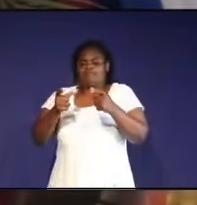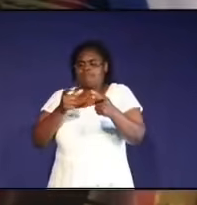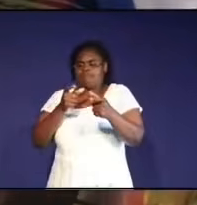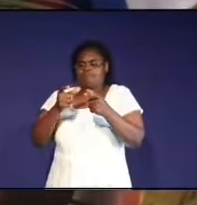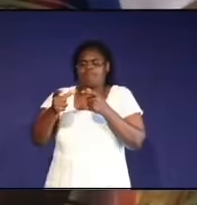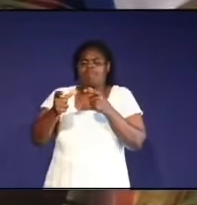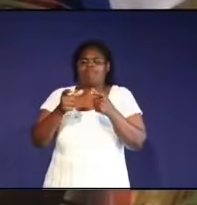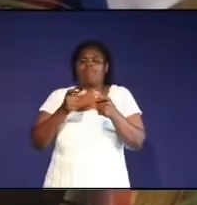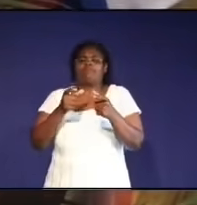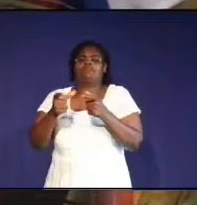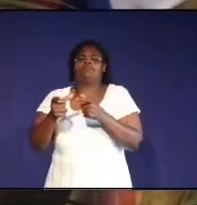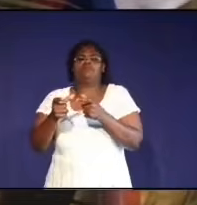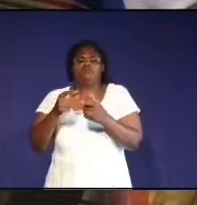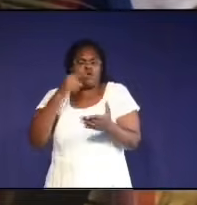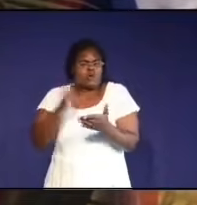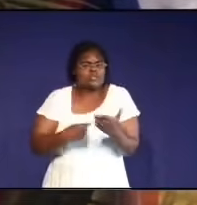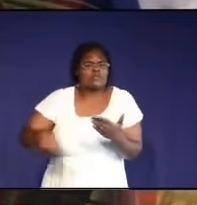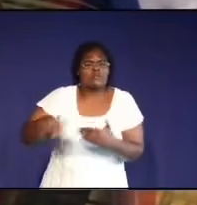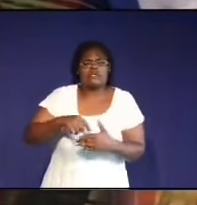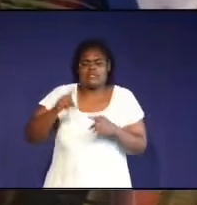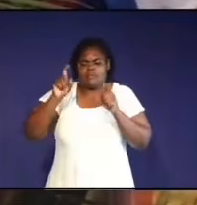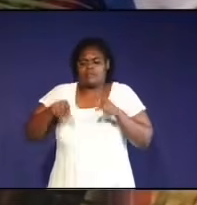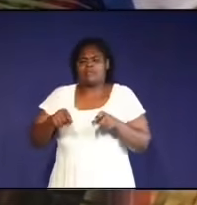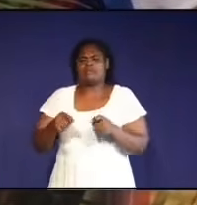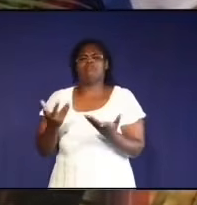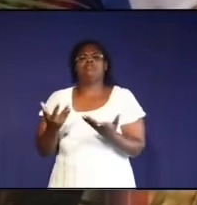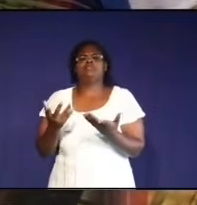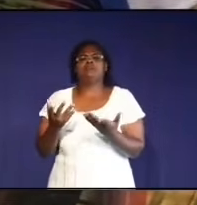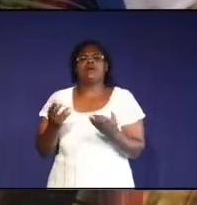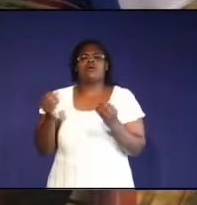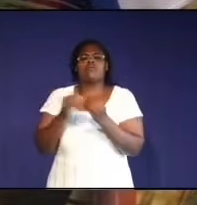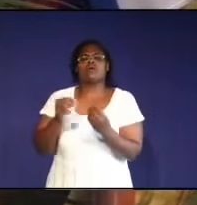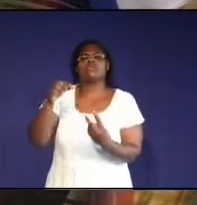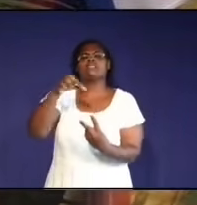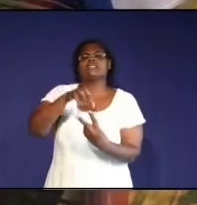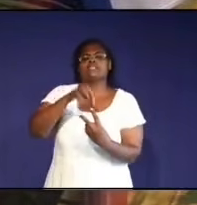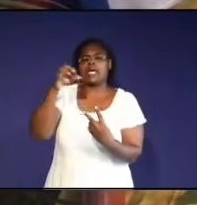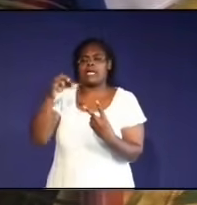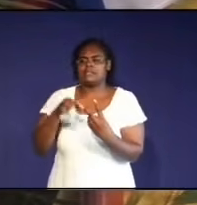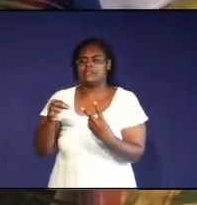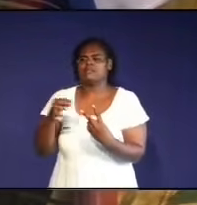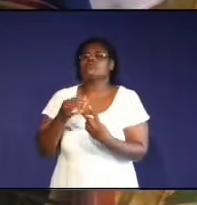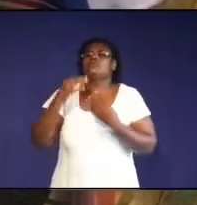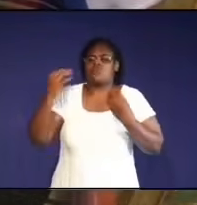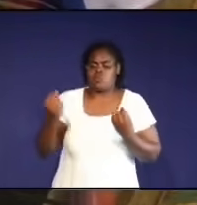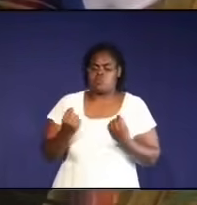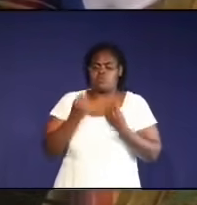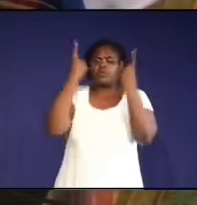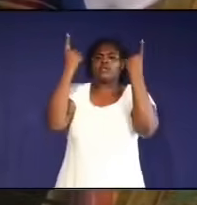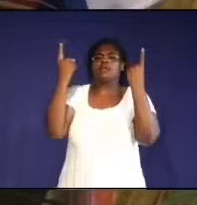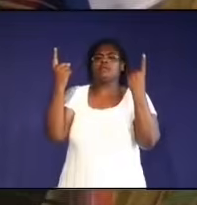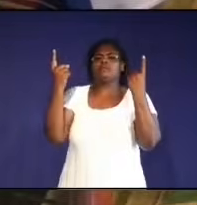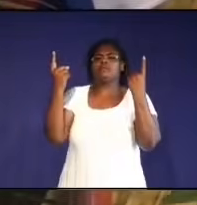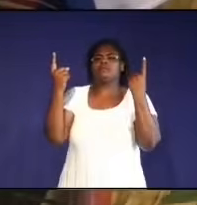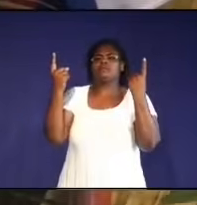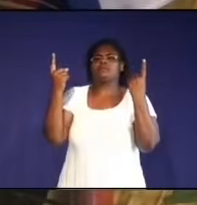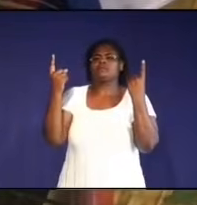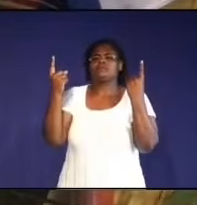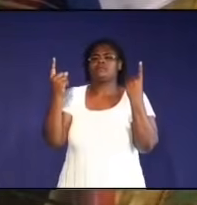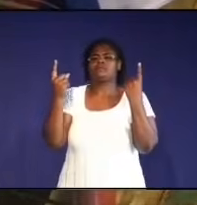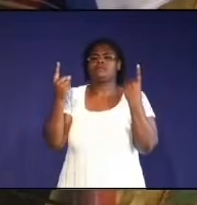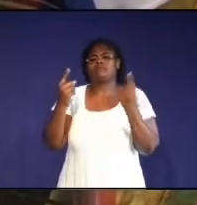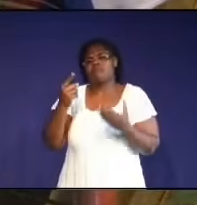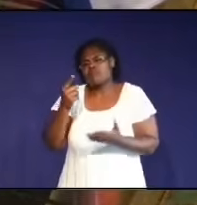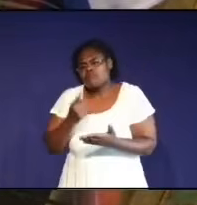us need to be given one more chance to wake up. Some of